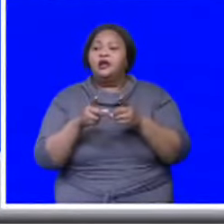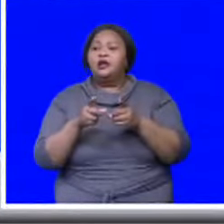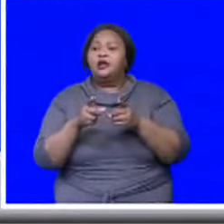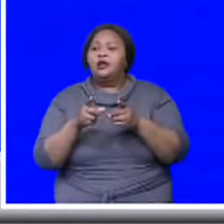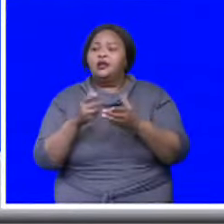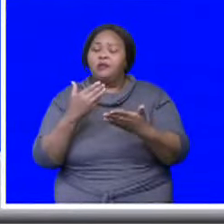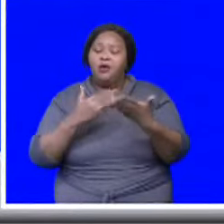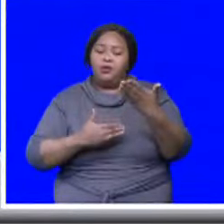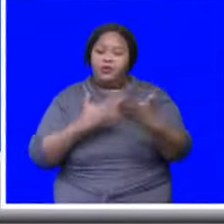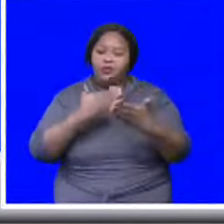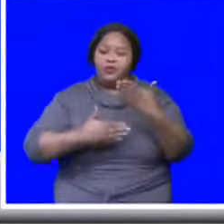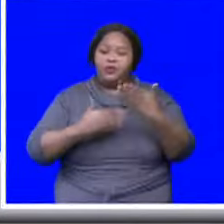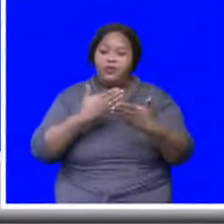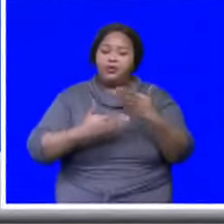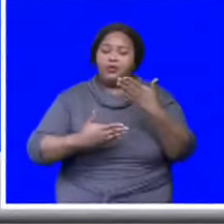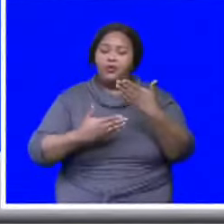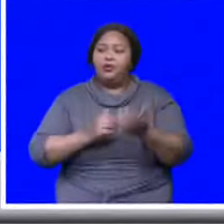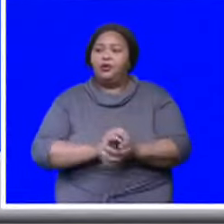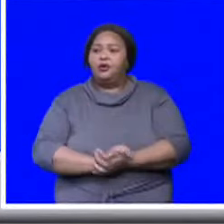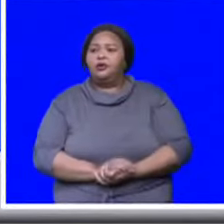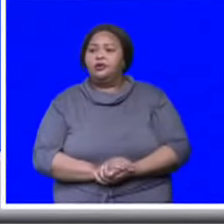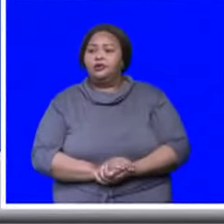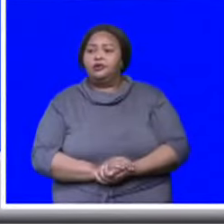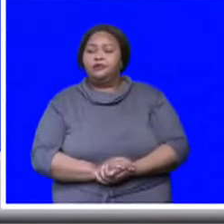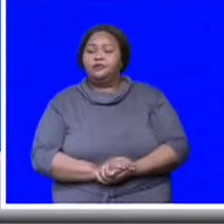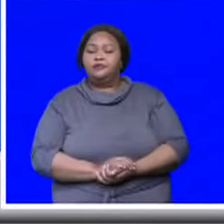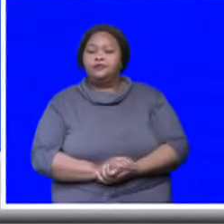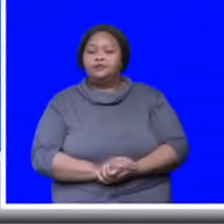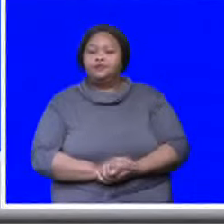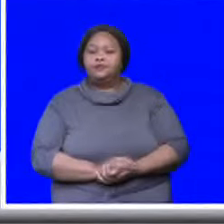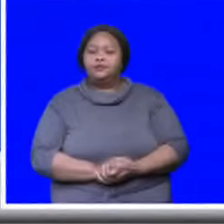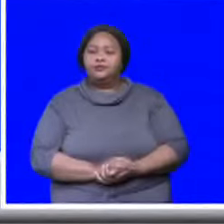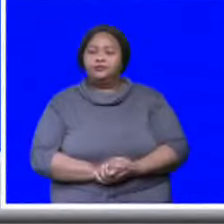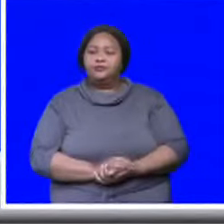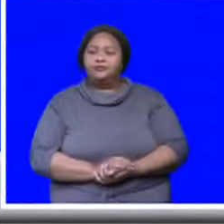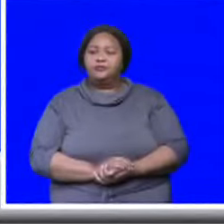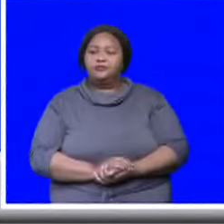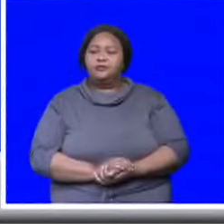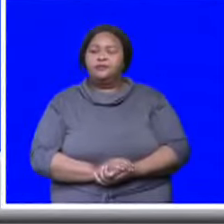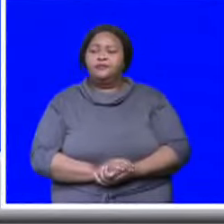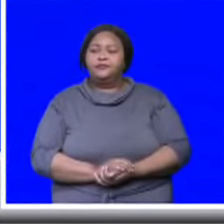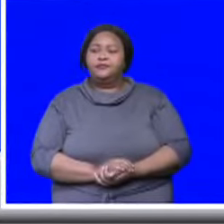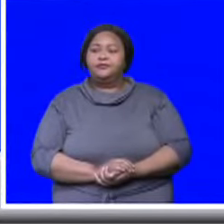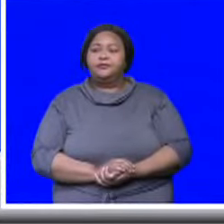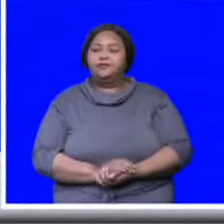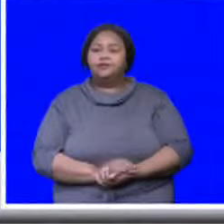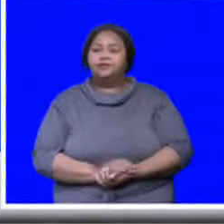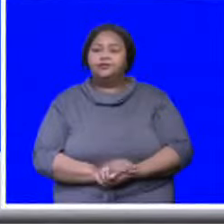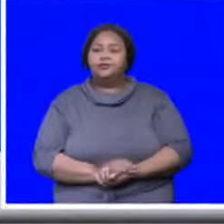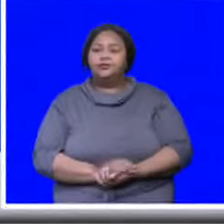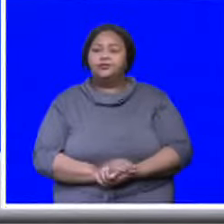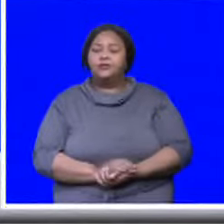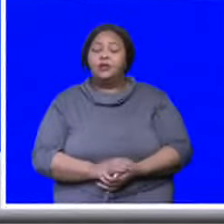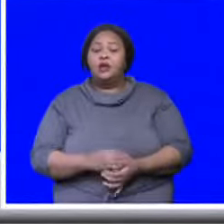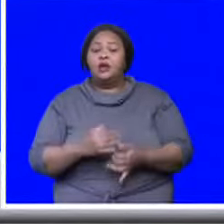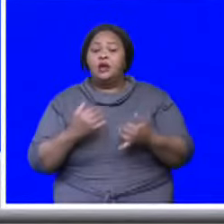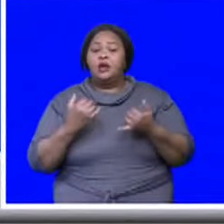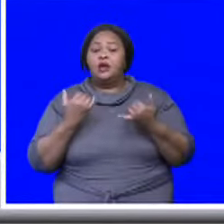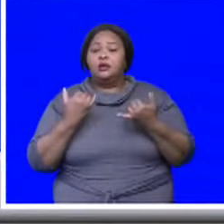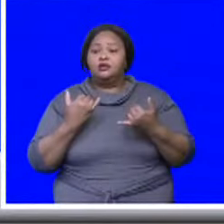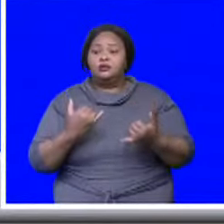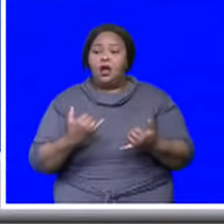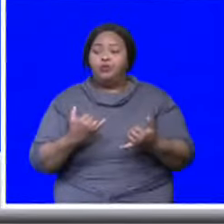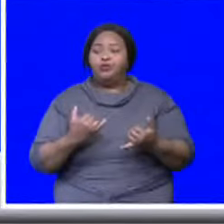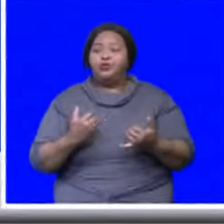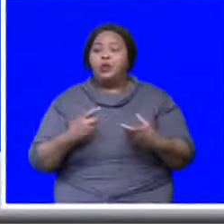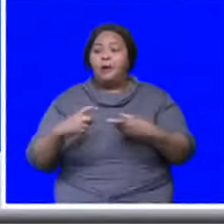ministerial pairs reported on their discussions. The time has now come to find political consensus on